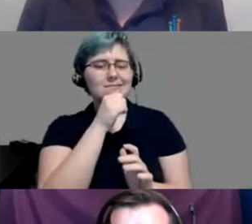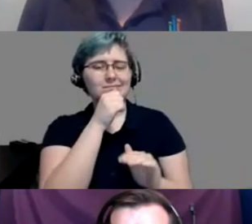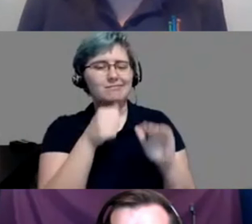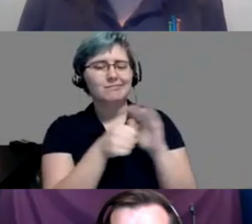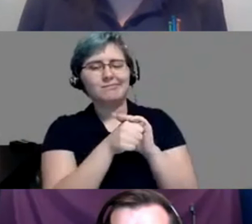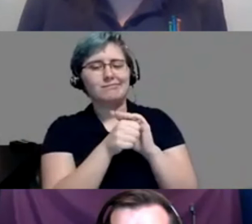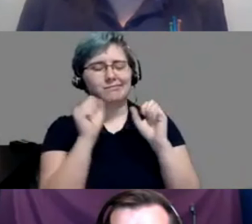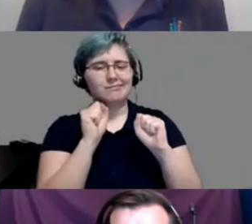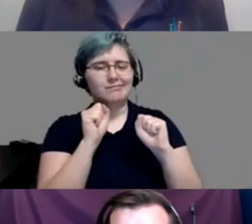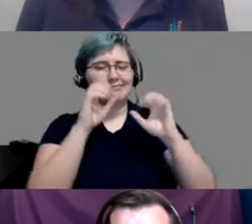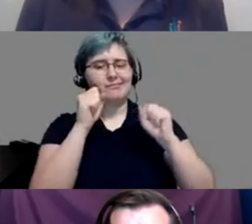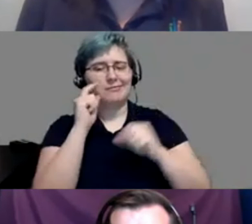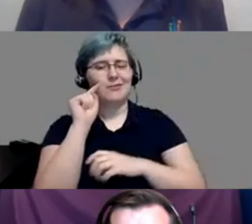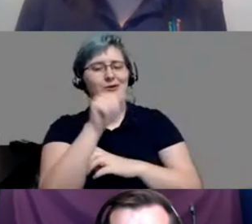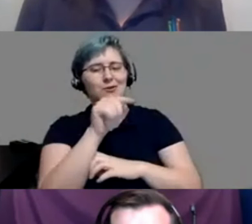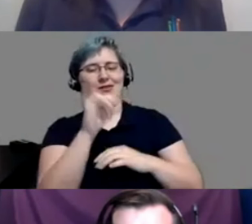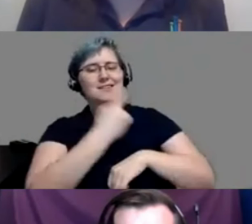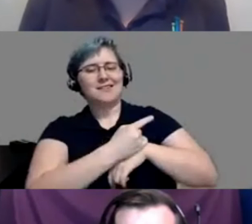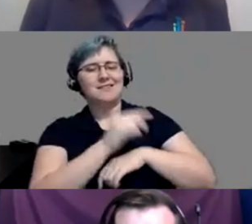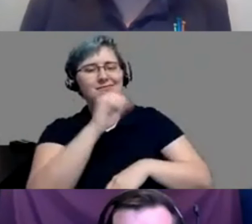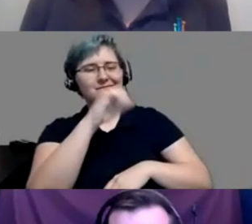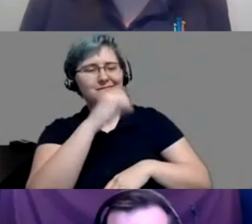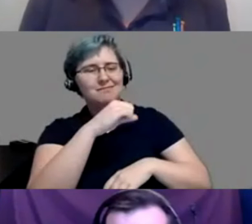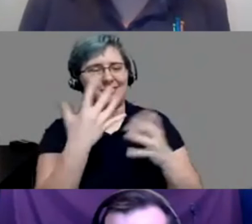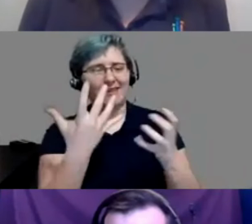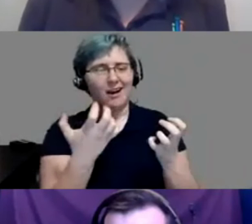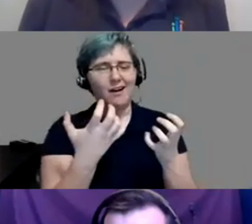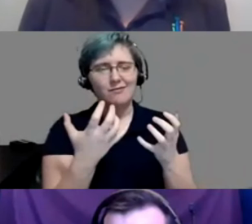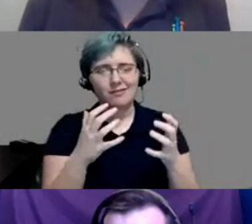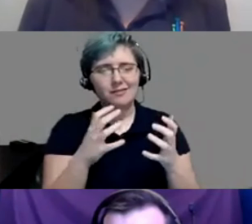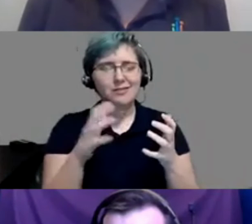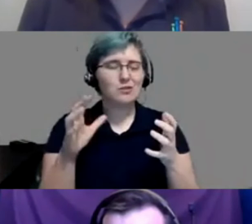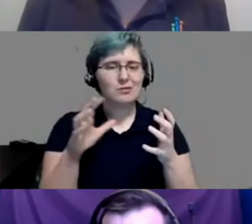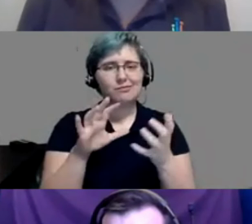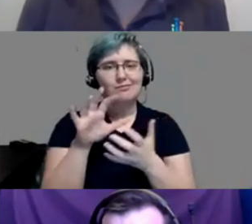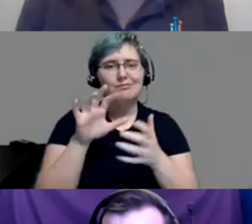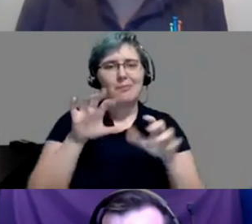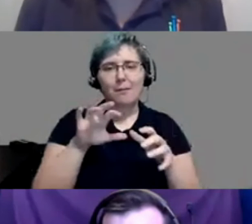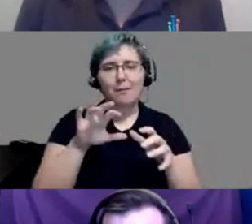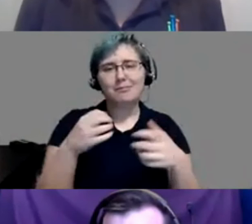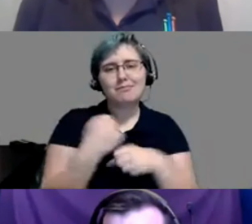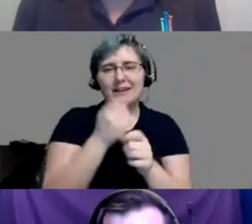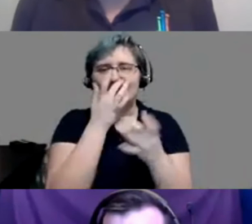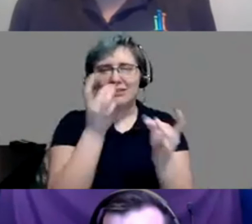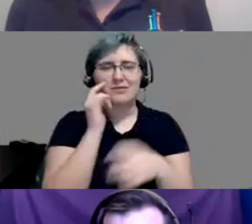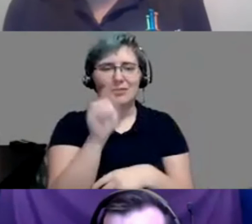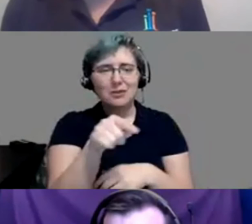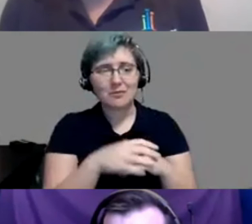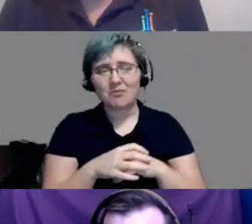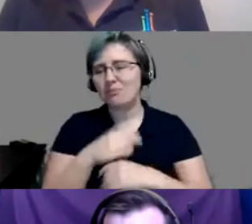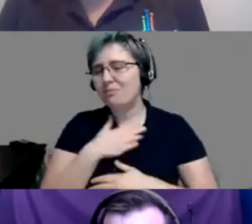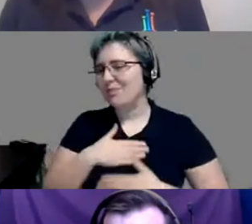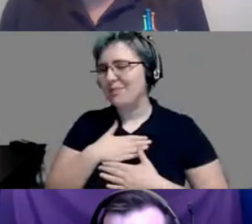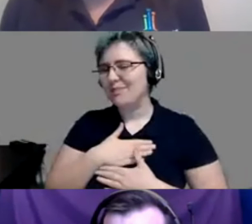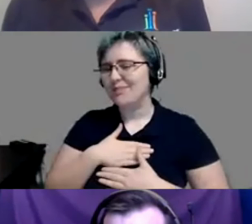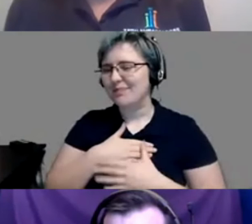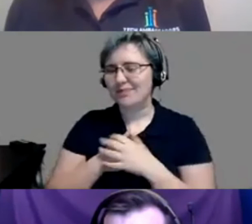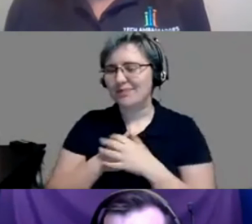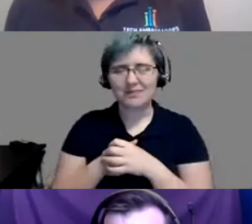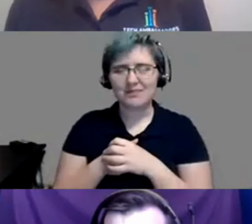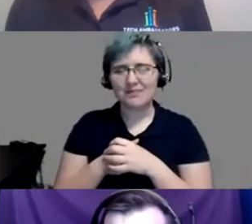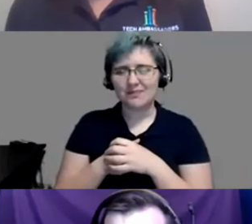surprise for you. Mm-hmm. I wanted to stir it up for you, George. I appreciated that. I've seen